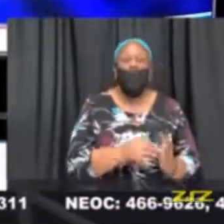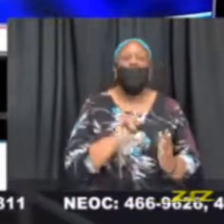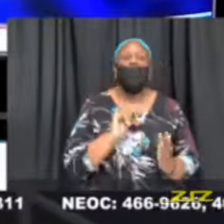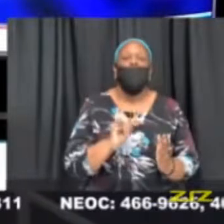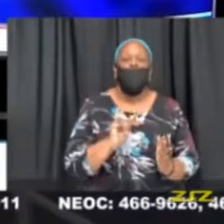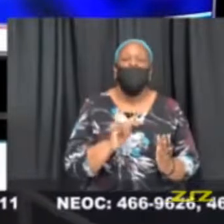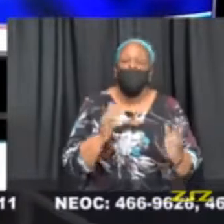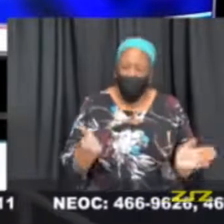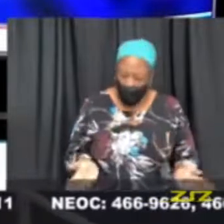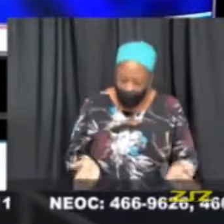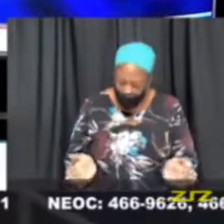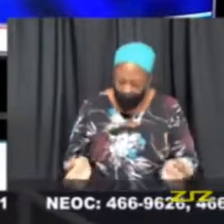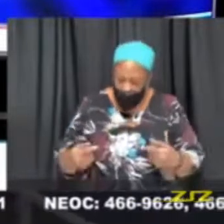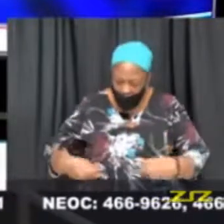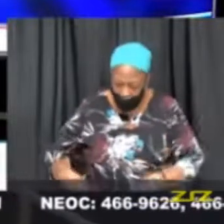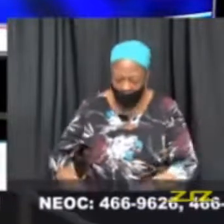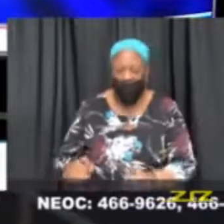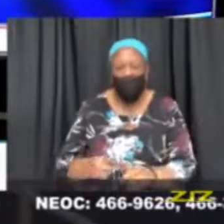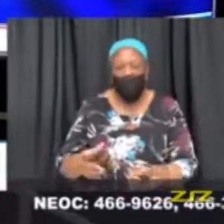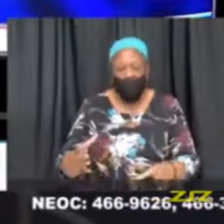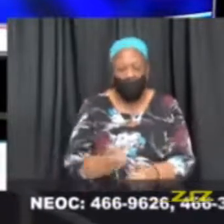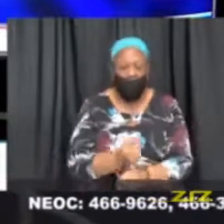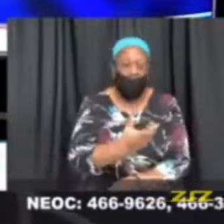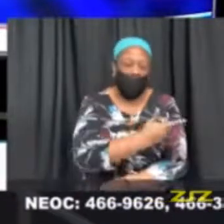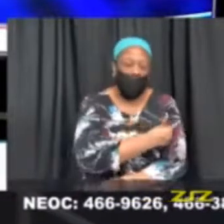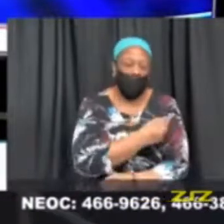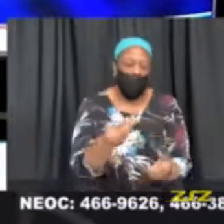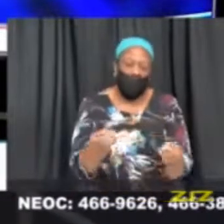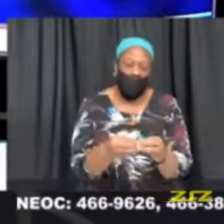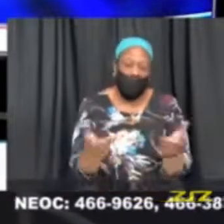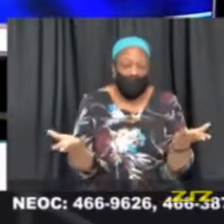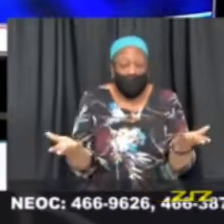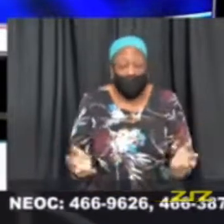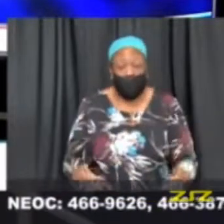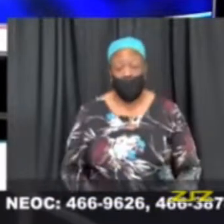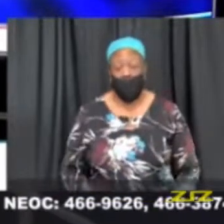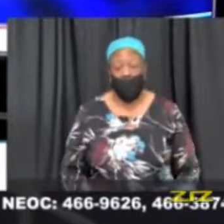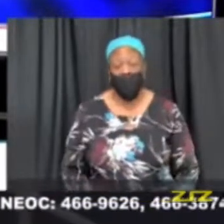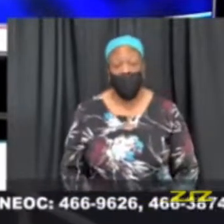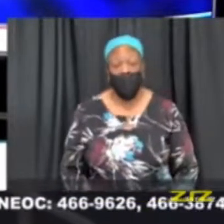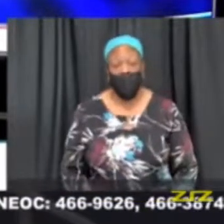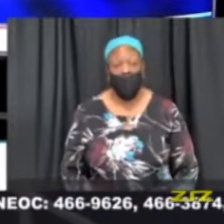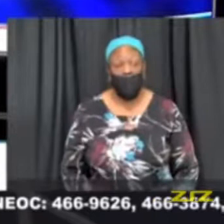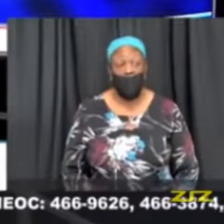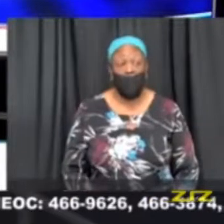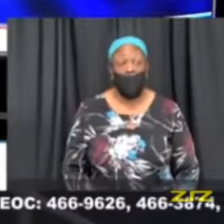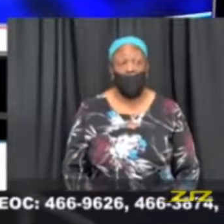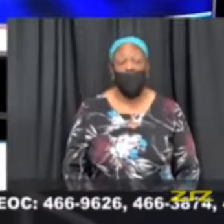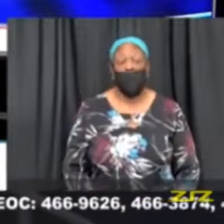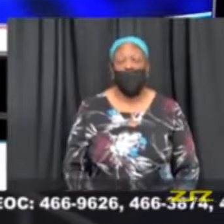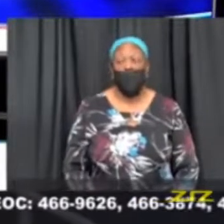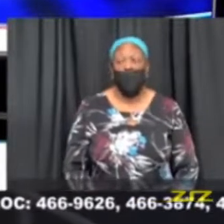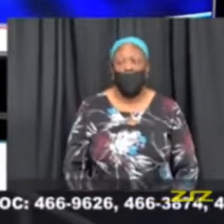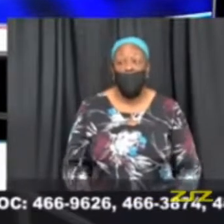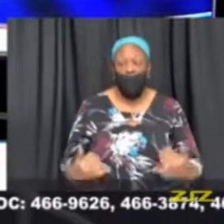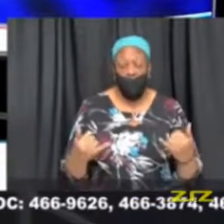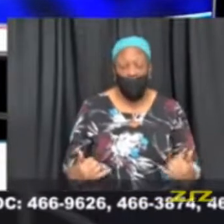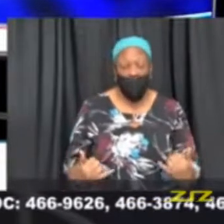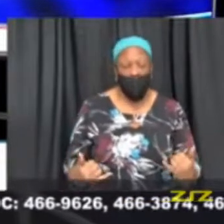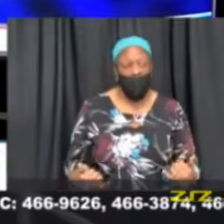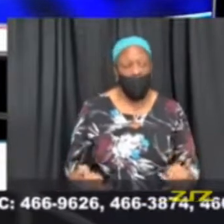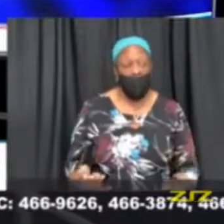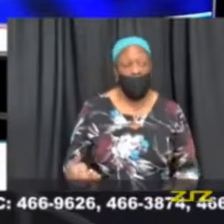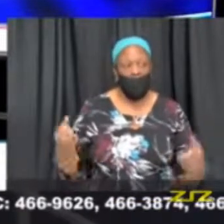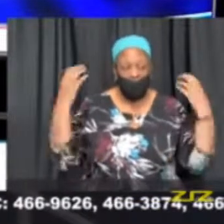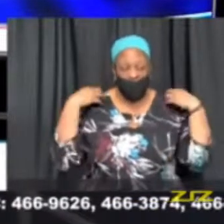Samuel, who is the chair of the National COVID-19 Task Force and also the National